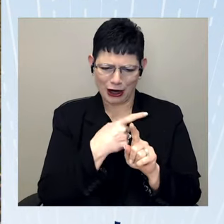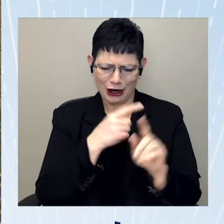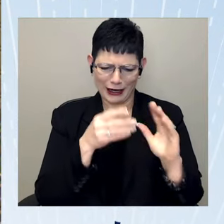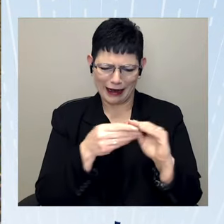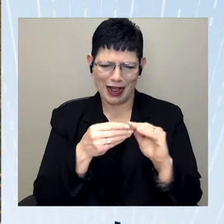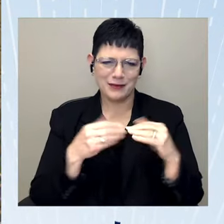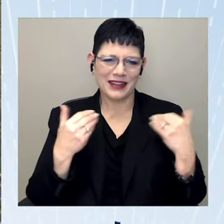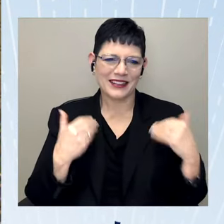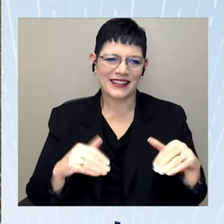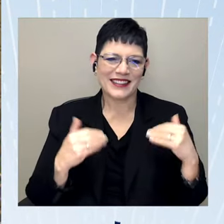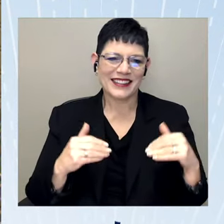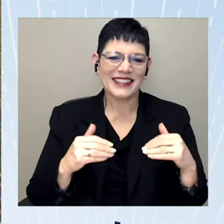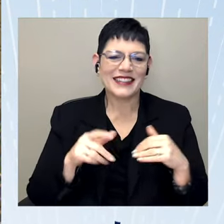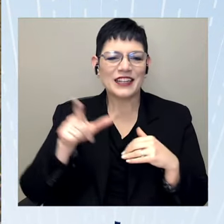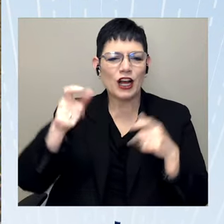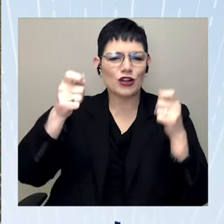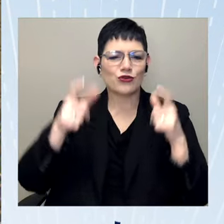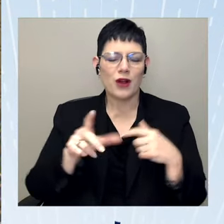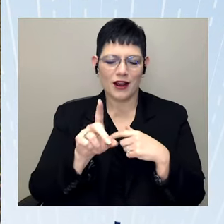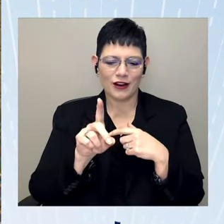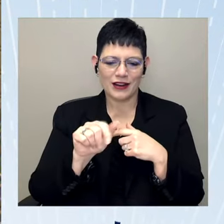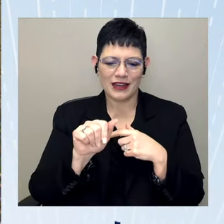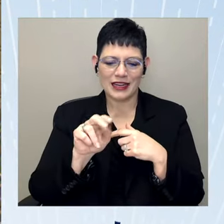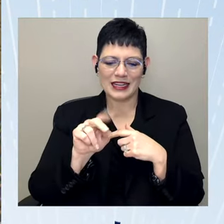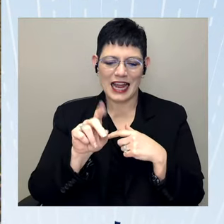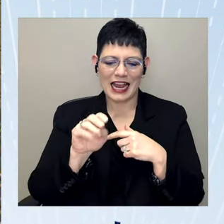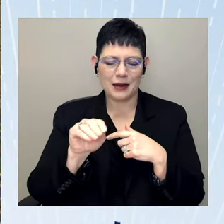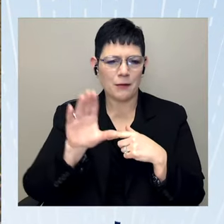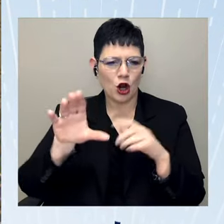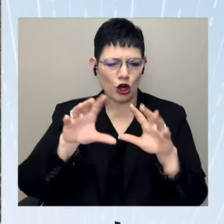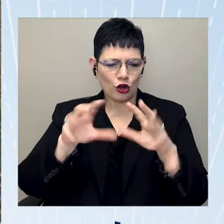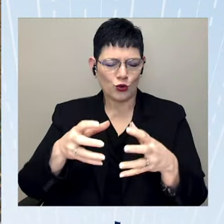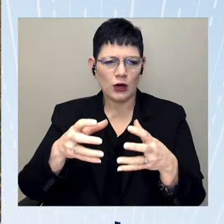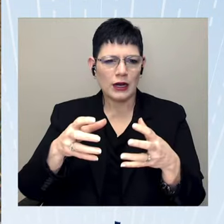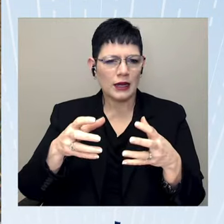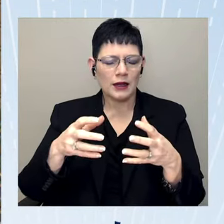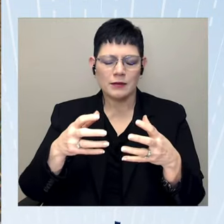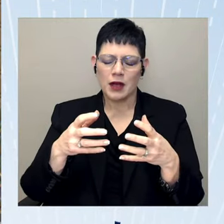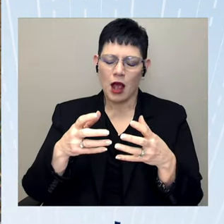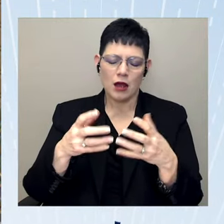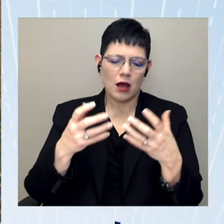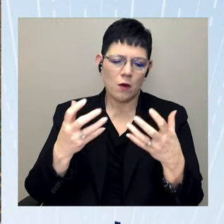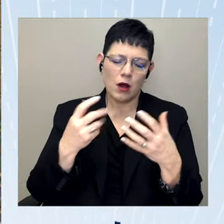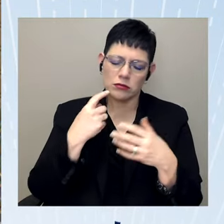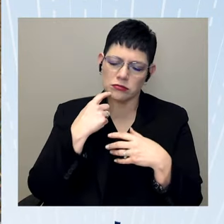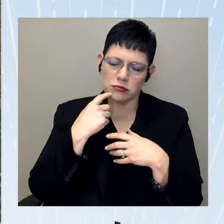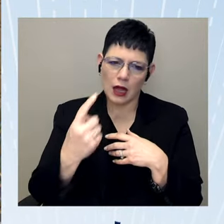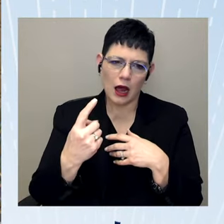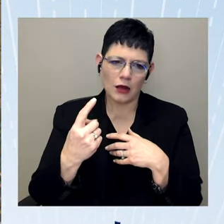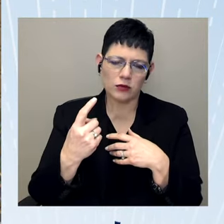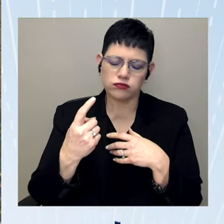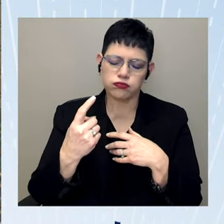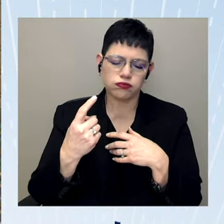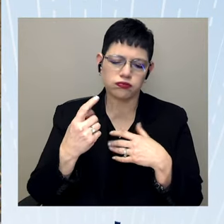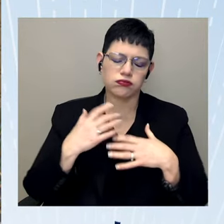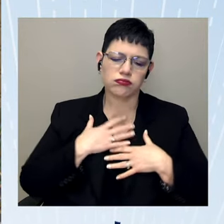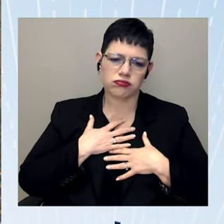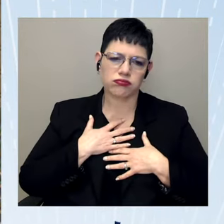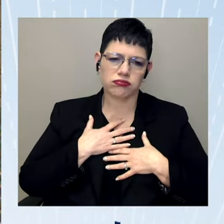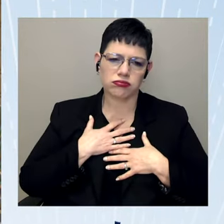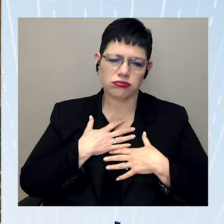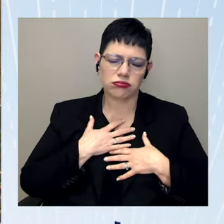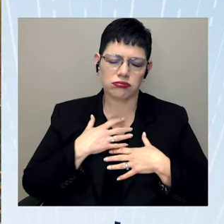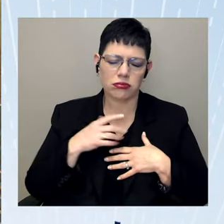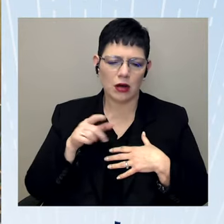To Director Tandem and her team, if I can just say, what a blessing to have